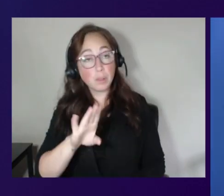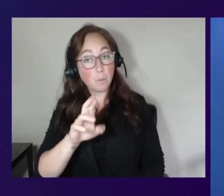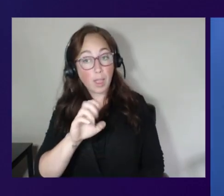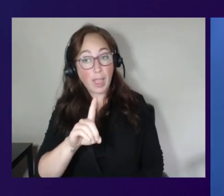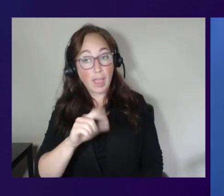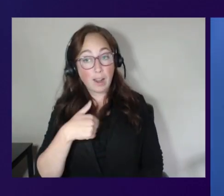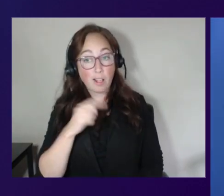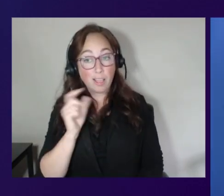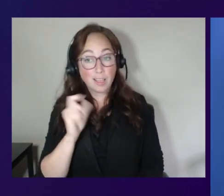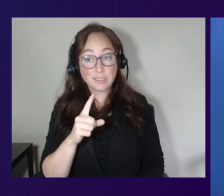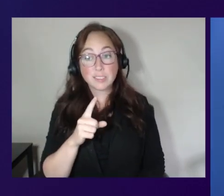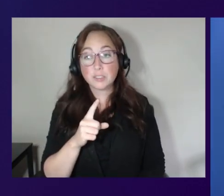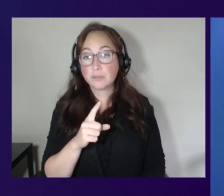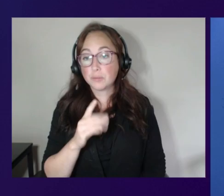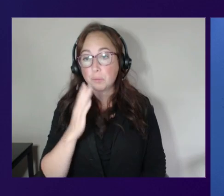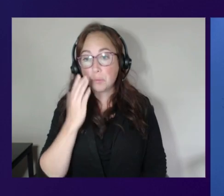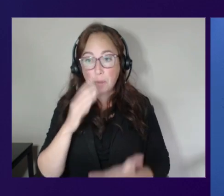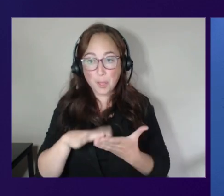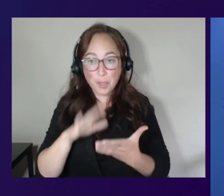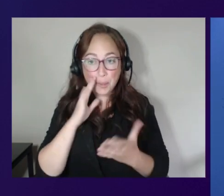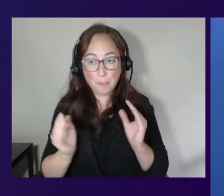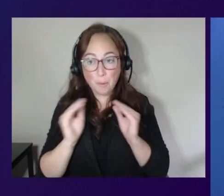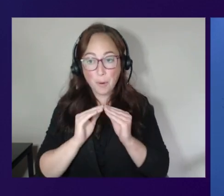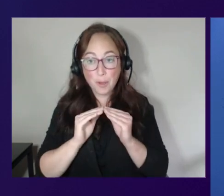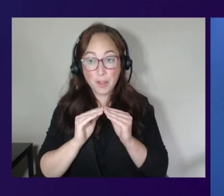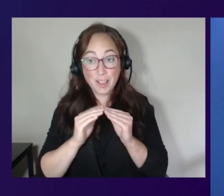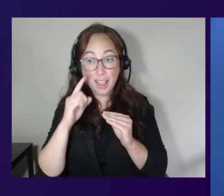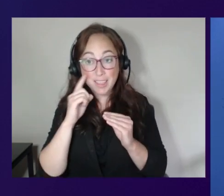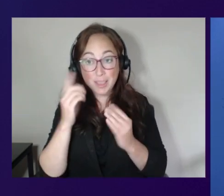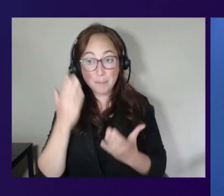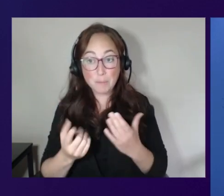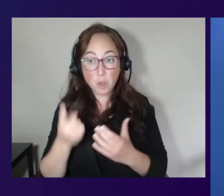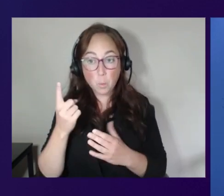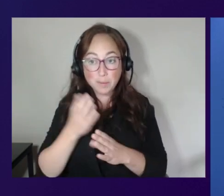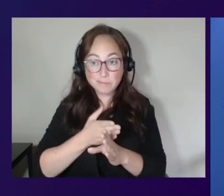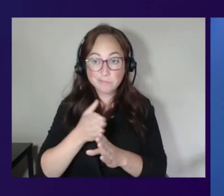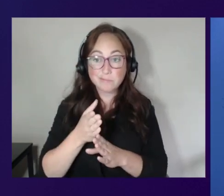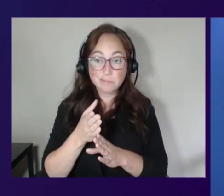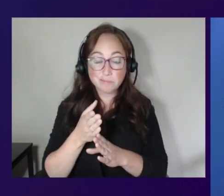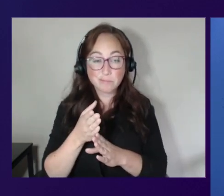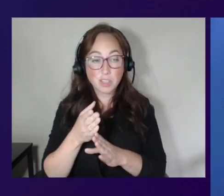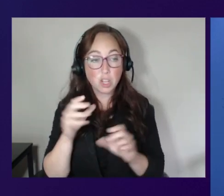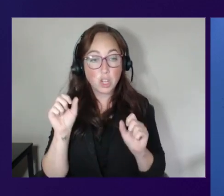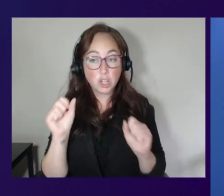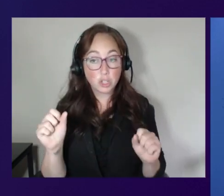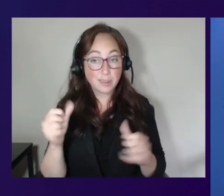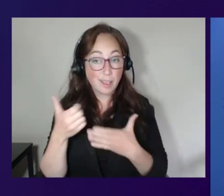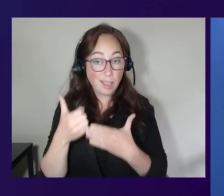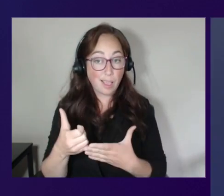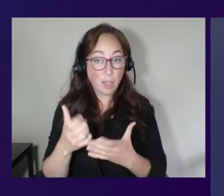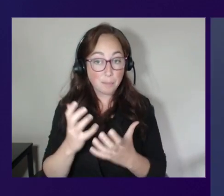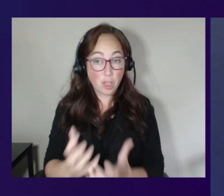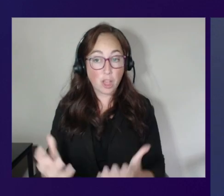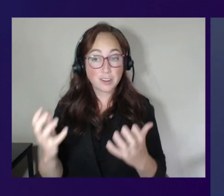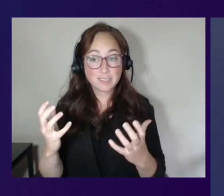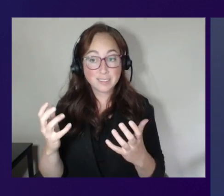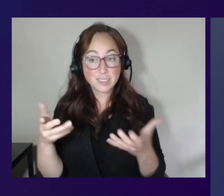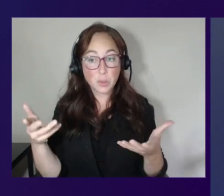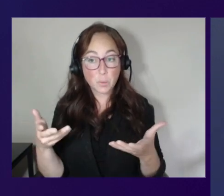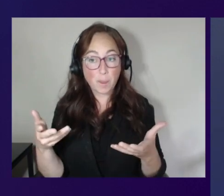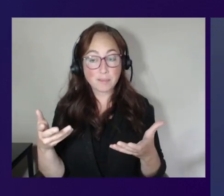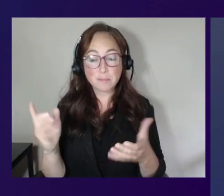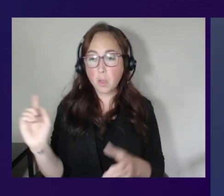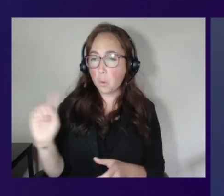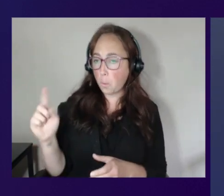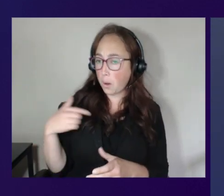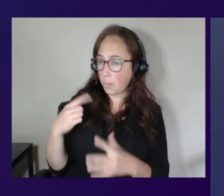more, I think maybe one area that you could help the audience with is, where do I get started? Do